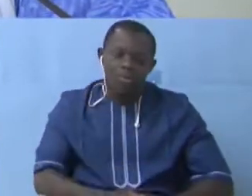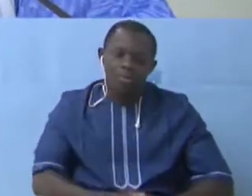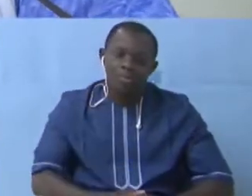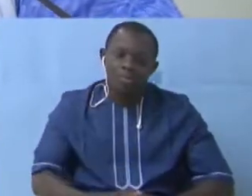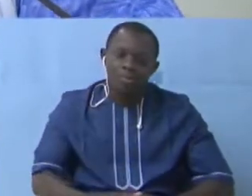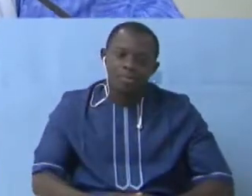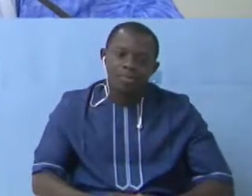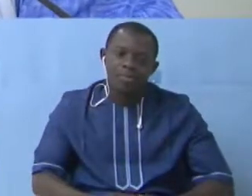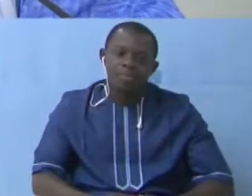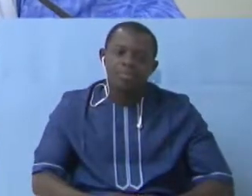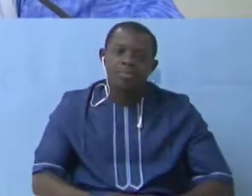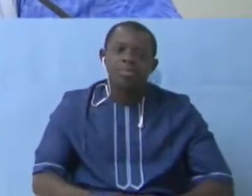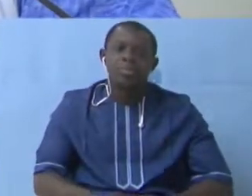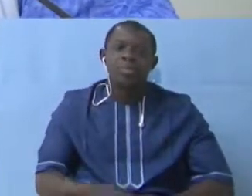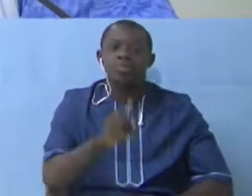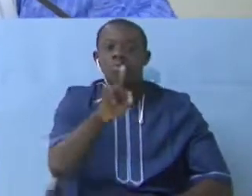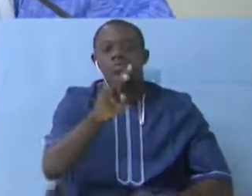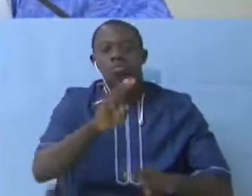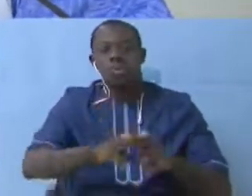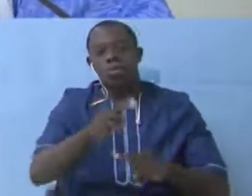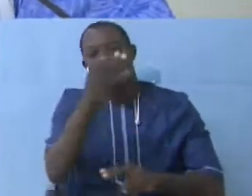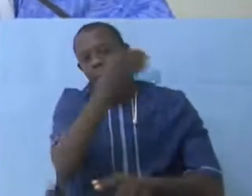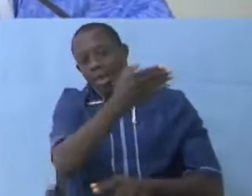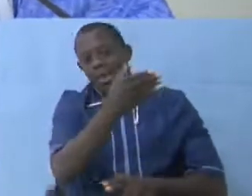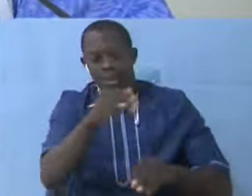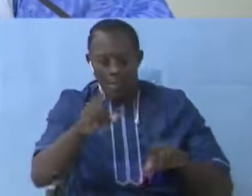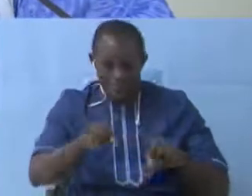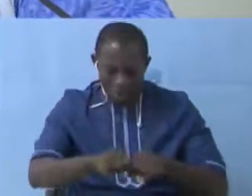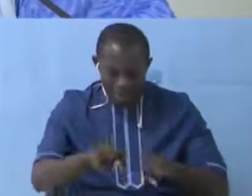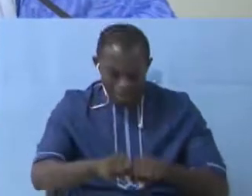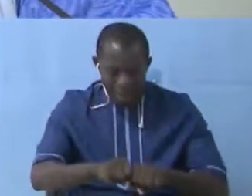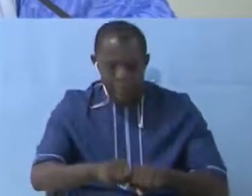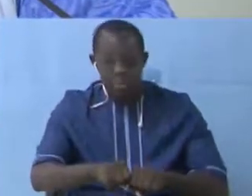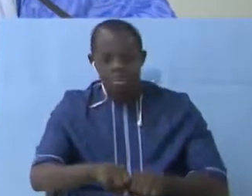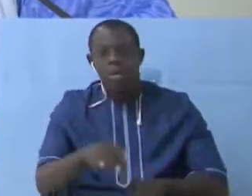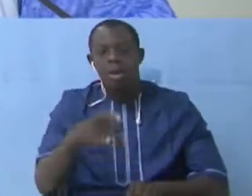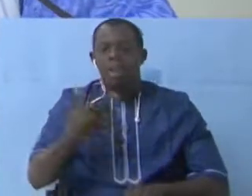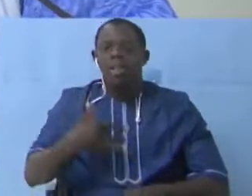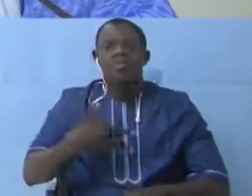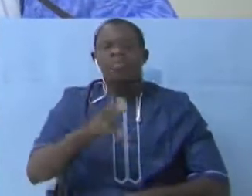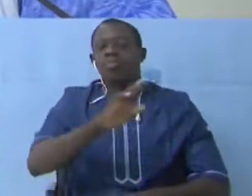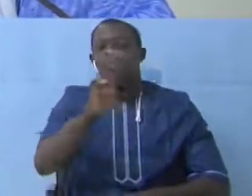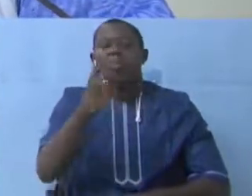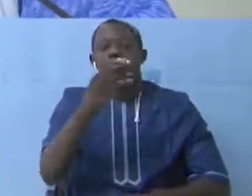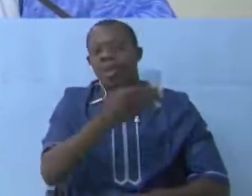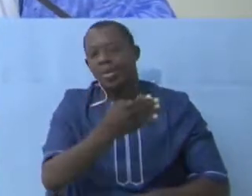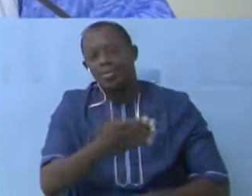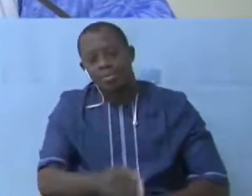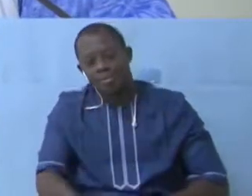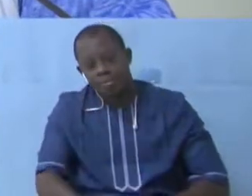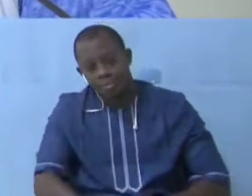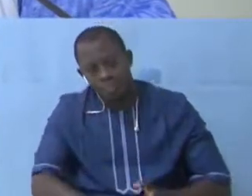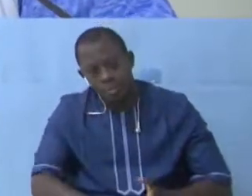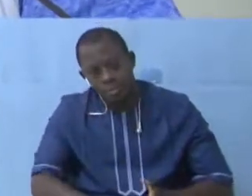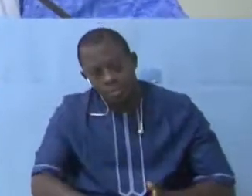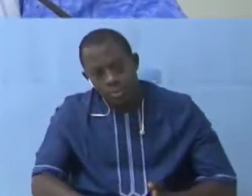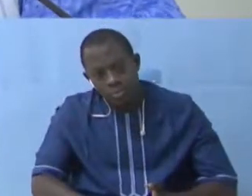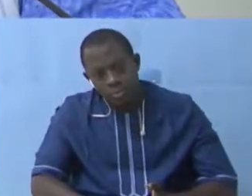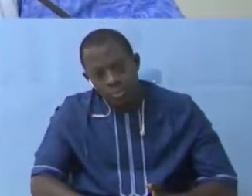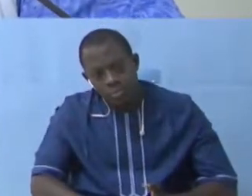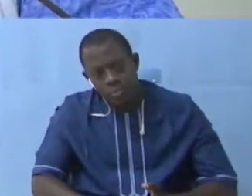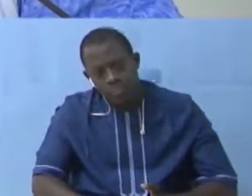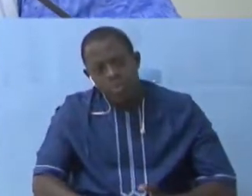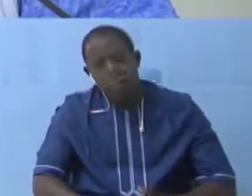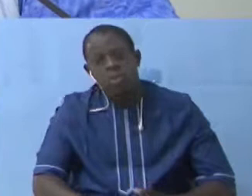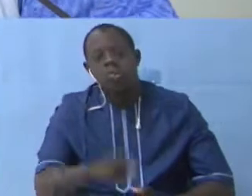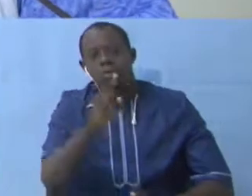chairperson. yaa ngi toog Sénégal dëkkoo fa You are staying in Senegal, but you are not born there. ndax liggéeyal